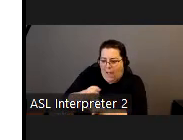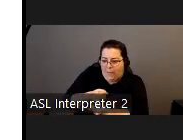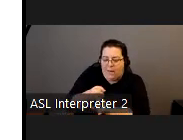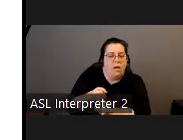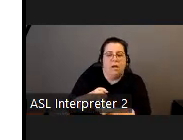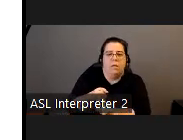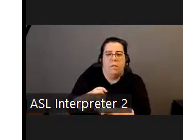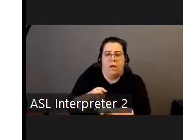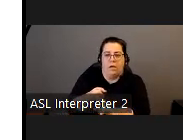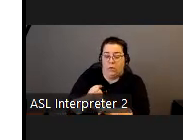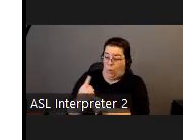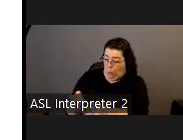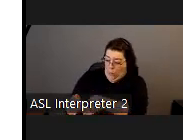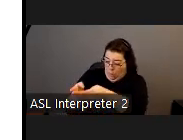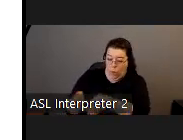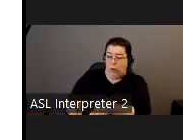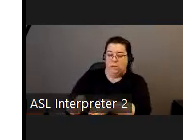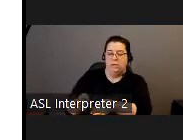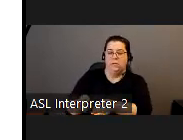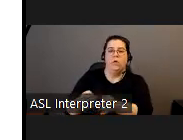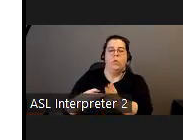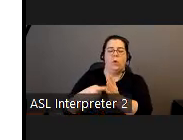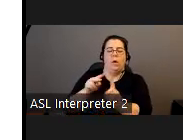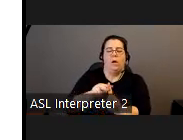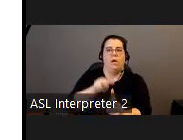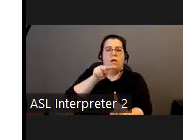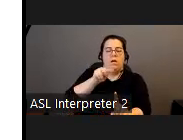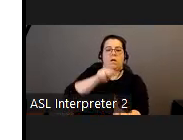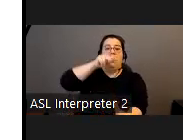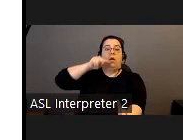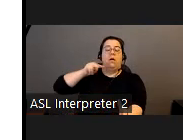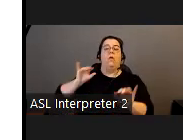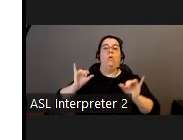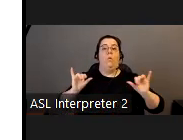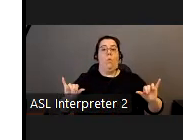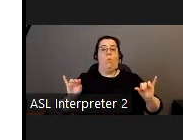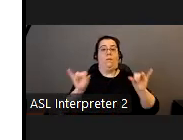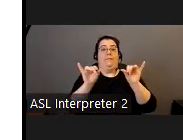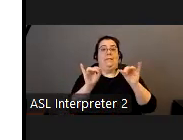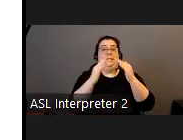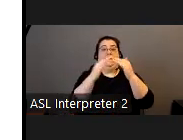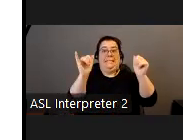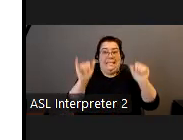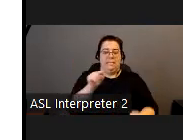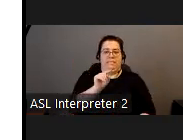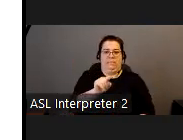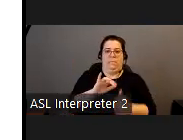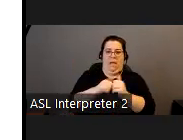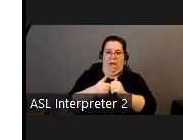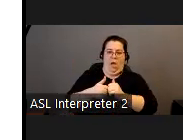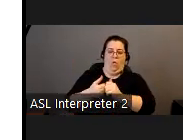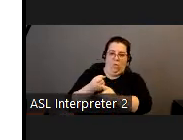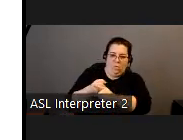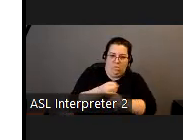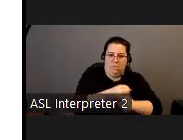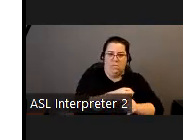ecological sense, if we're going to get to real sort of effective prevention strategies.